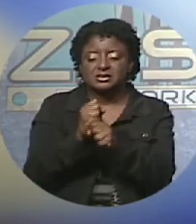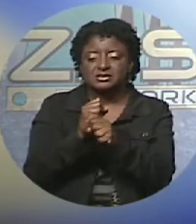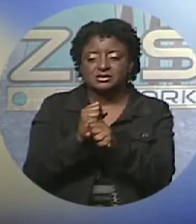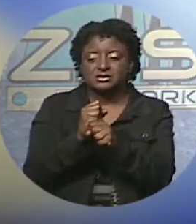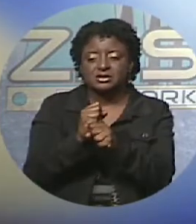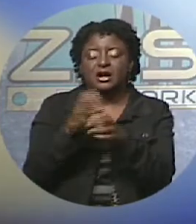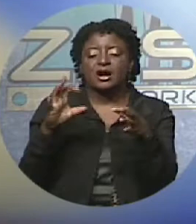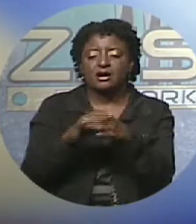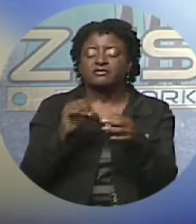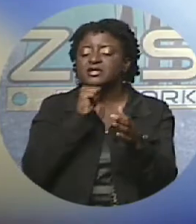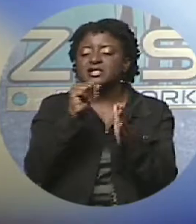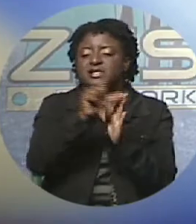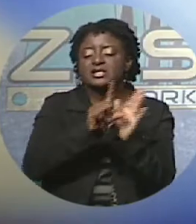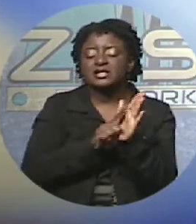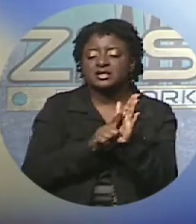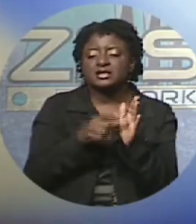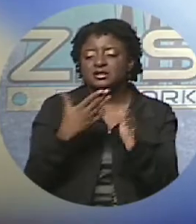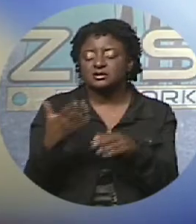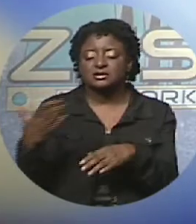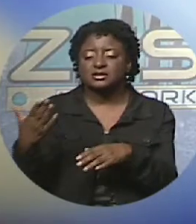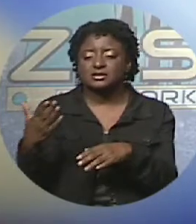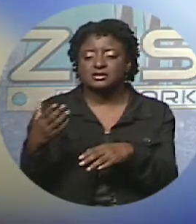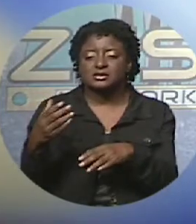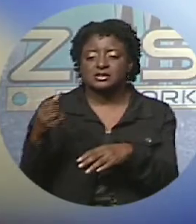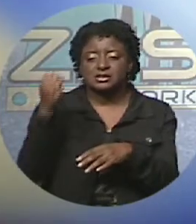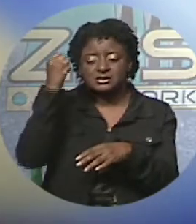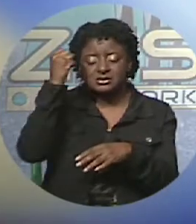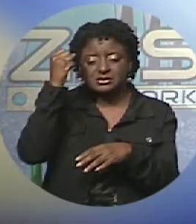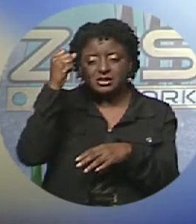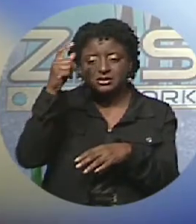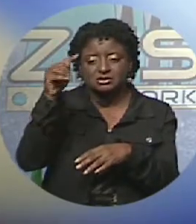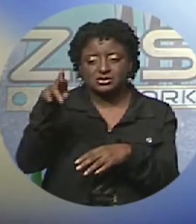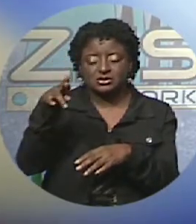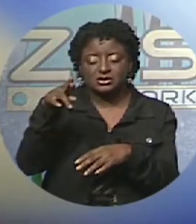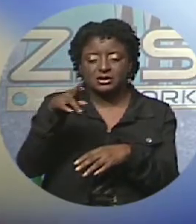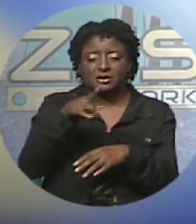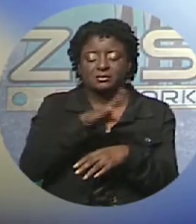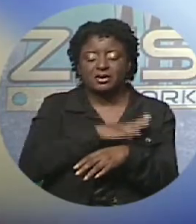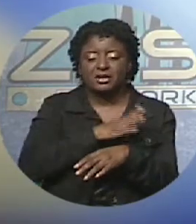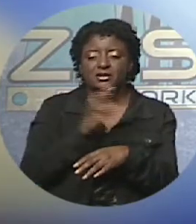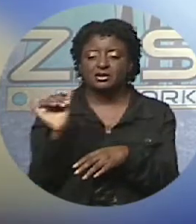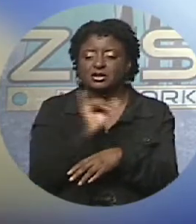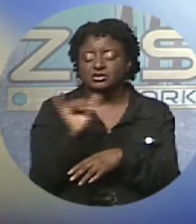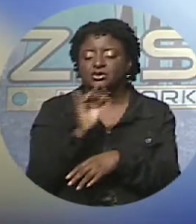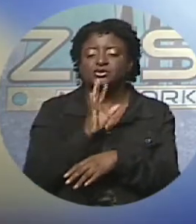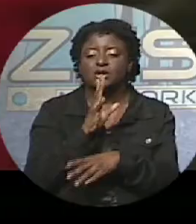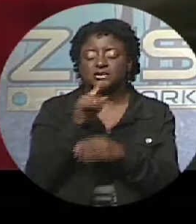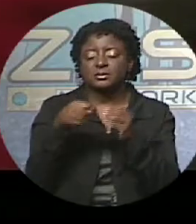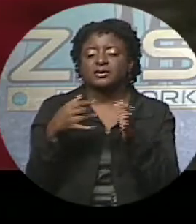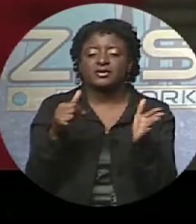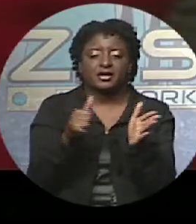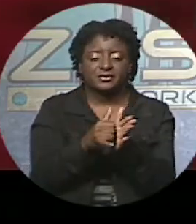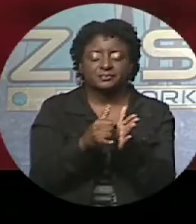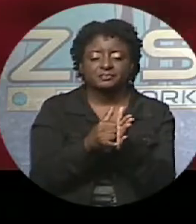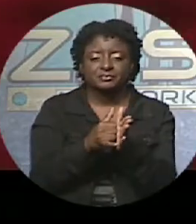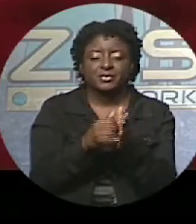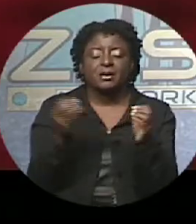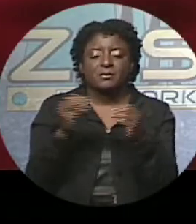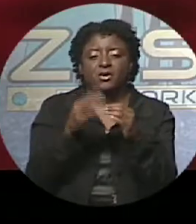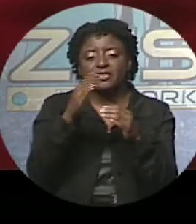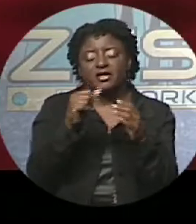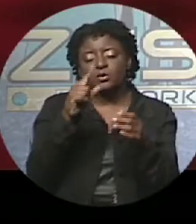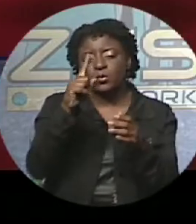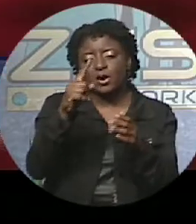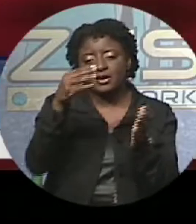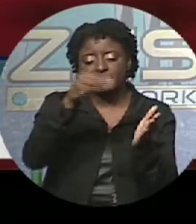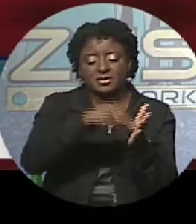of illegal goods. Senator Bell, in his contribution to the budget debate, also spoke to that issue. More than